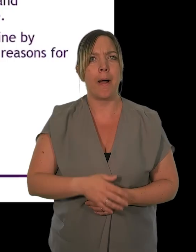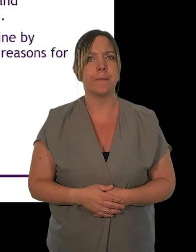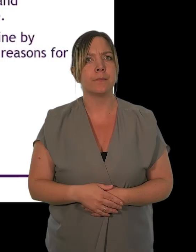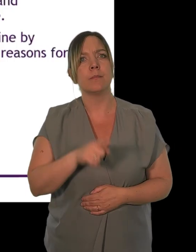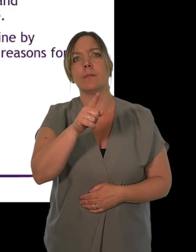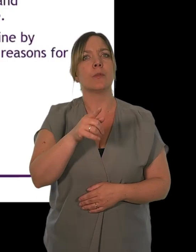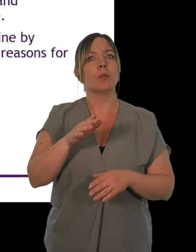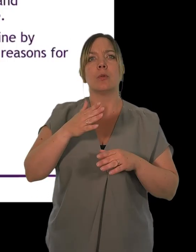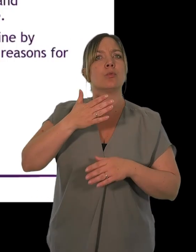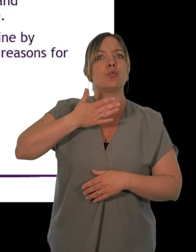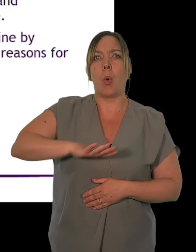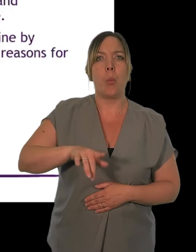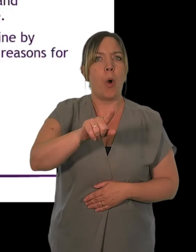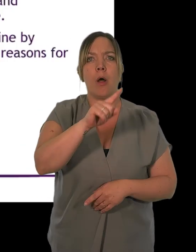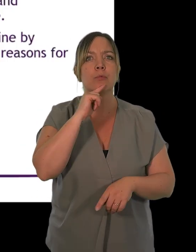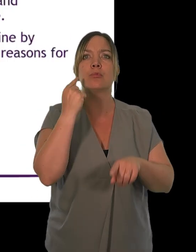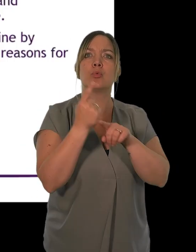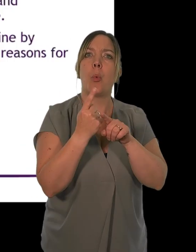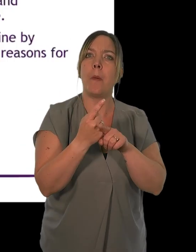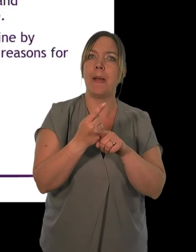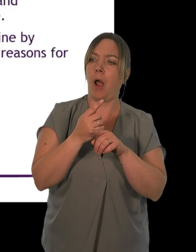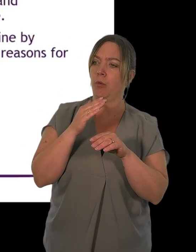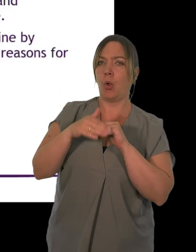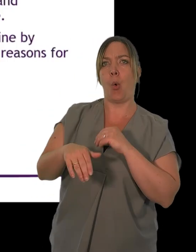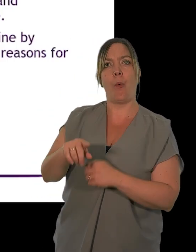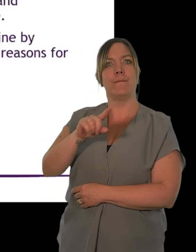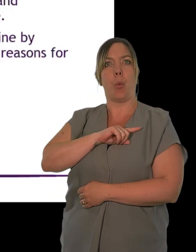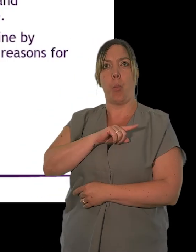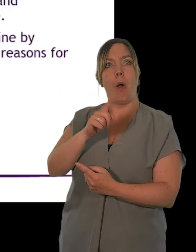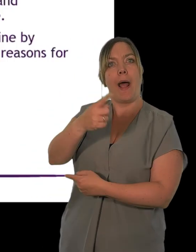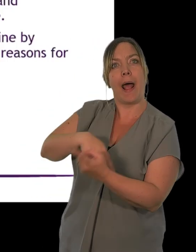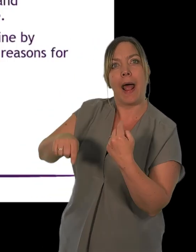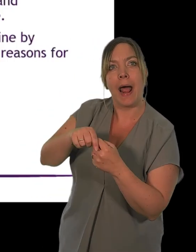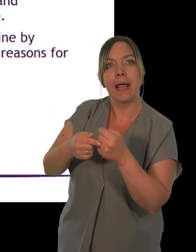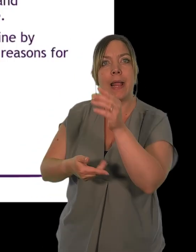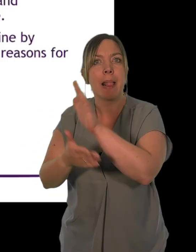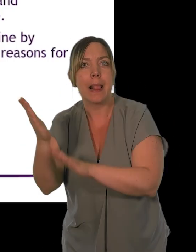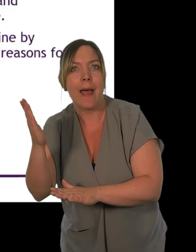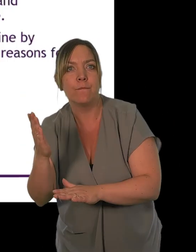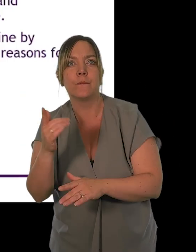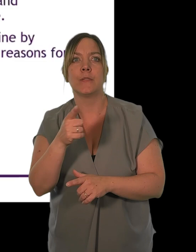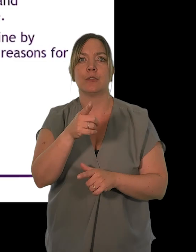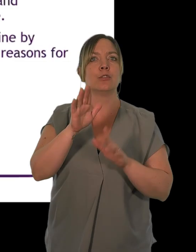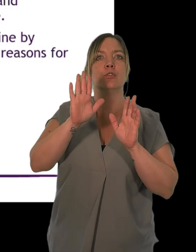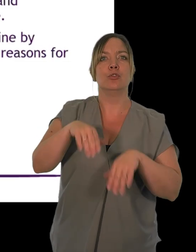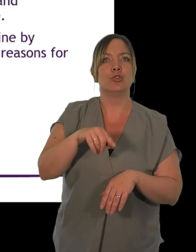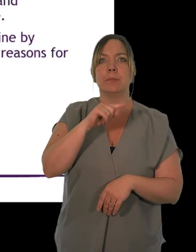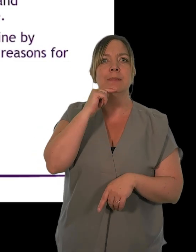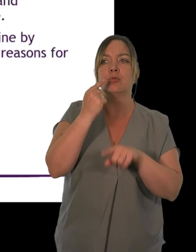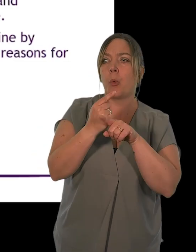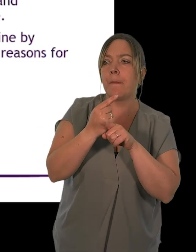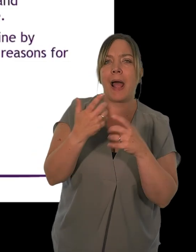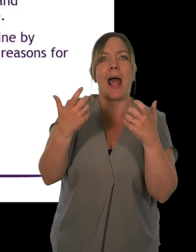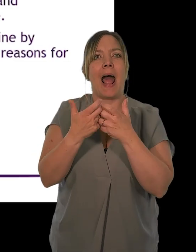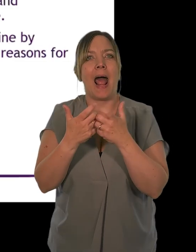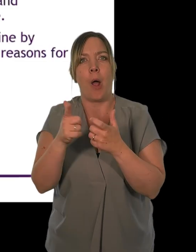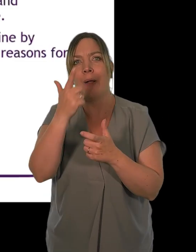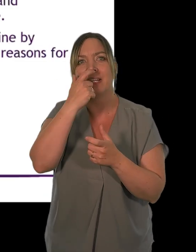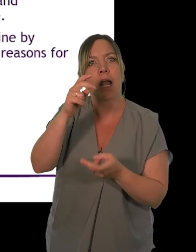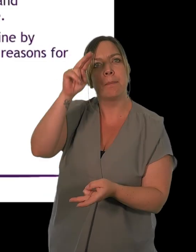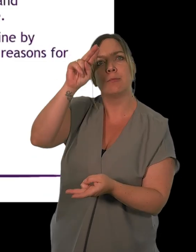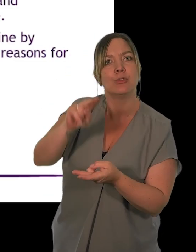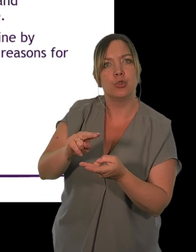To discuss, you should investigate or examine by argument and debate, giving reasons for and against